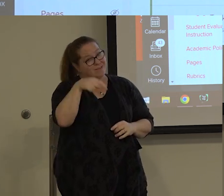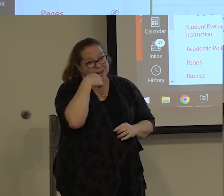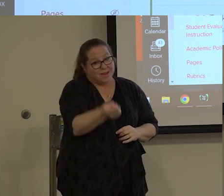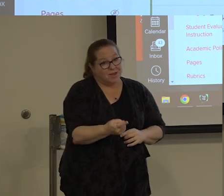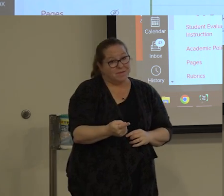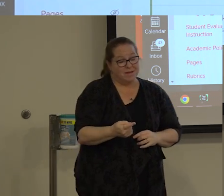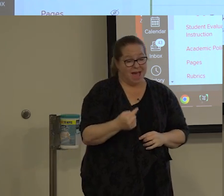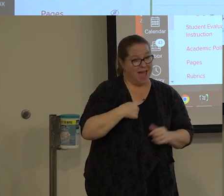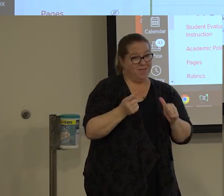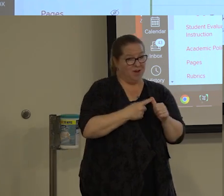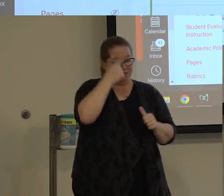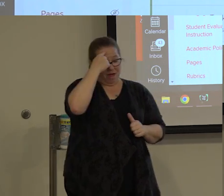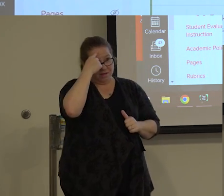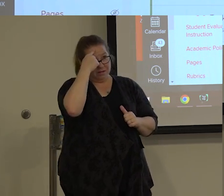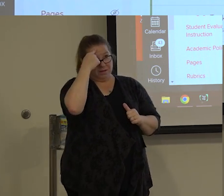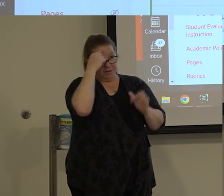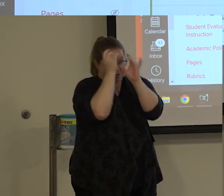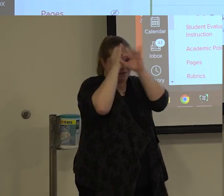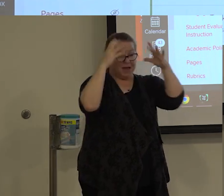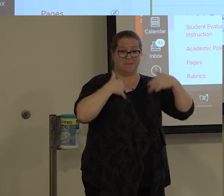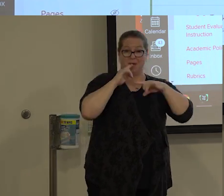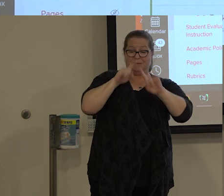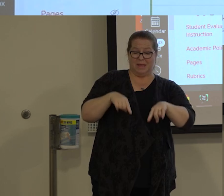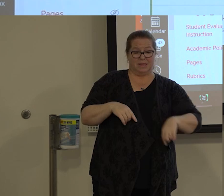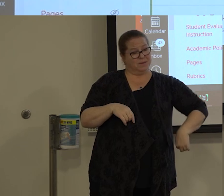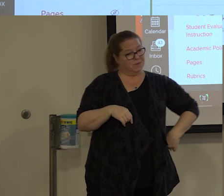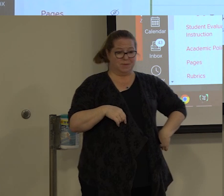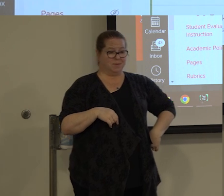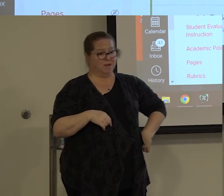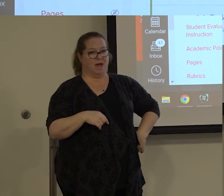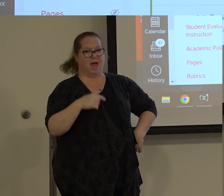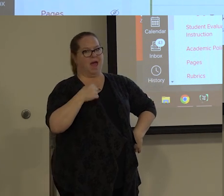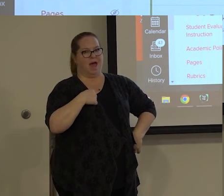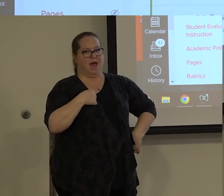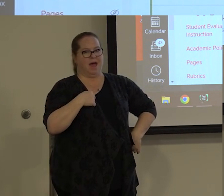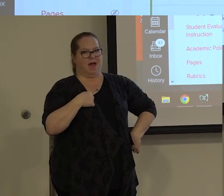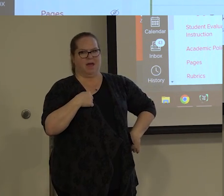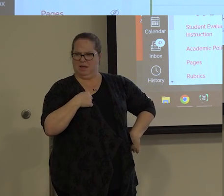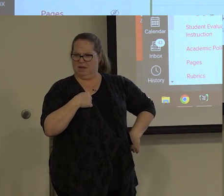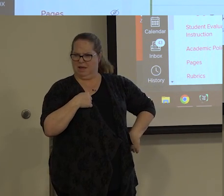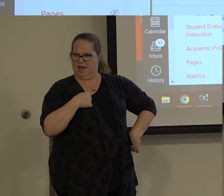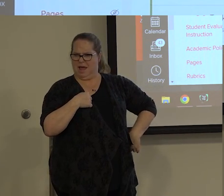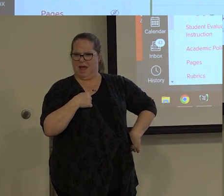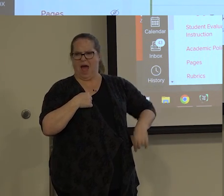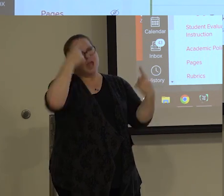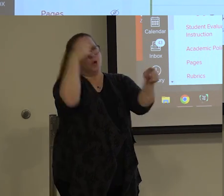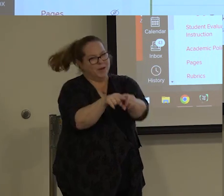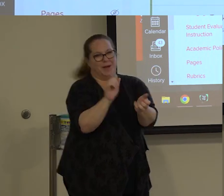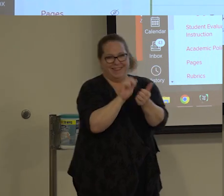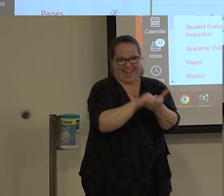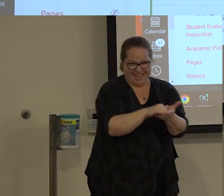when I first thought about my response to this project, my response was, "I'll grant you that one." But